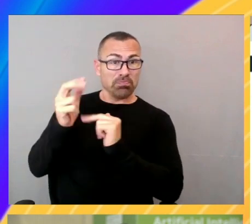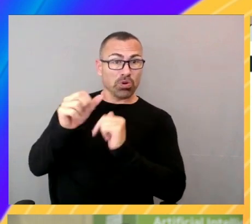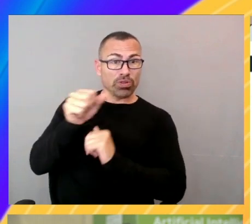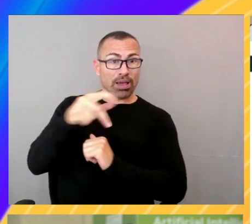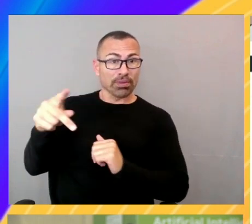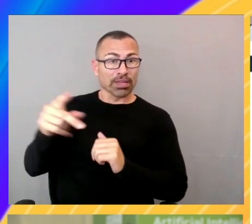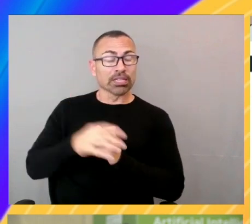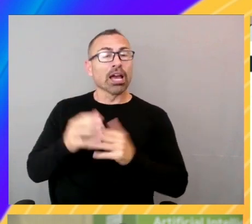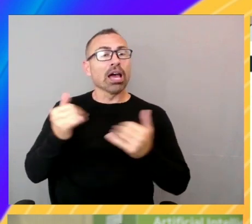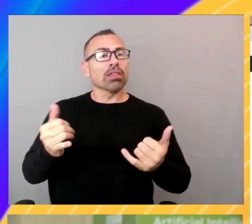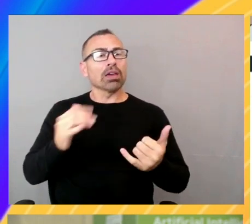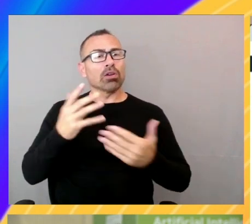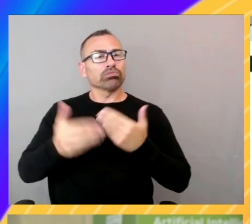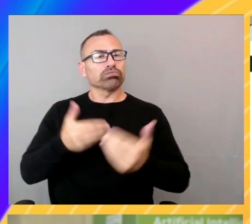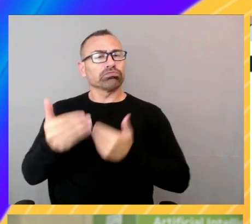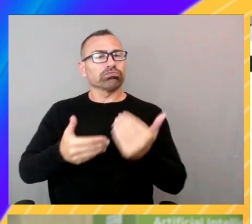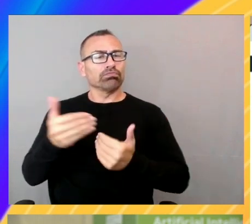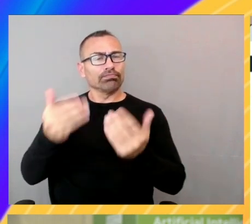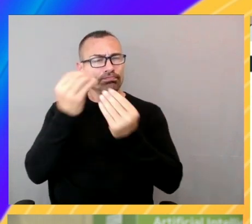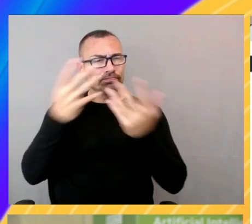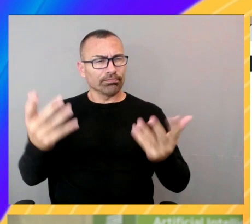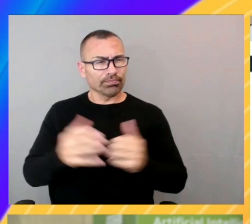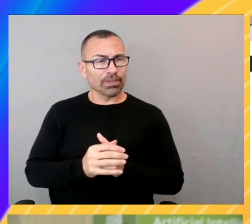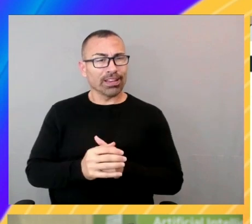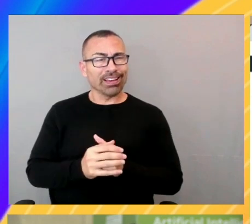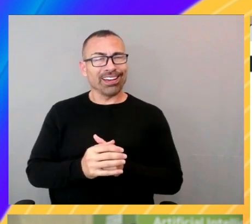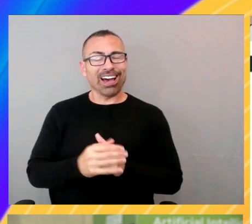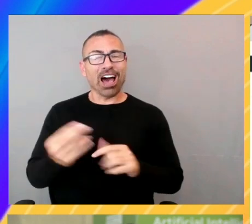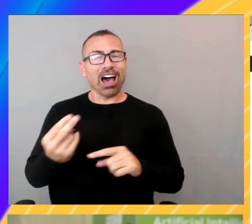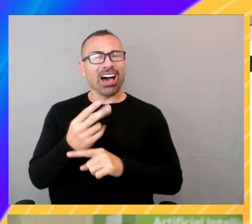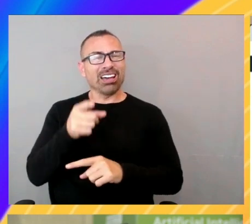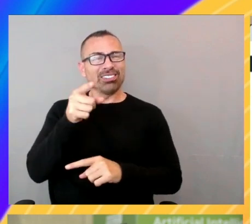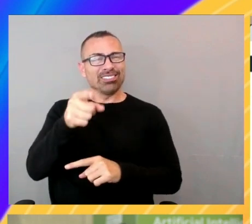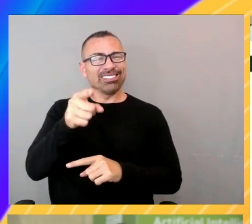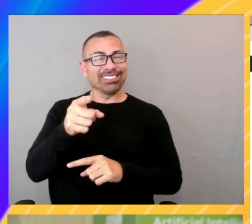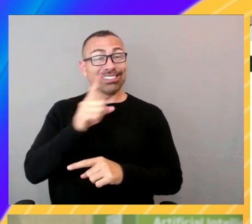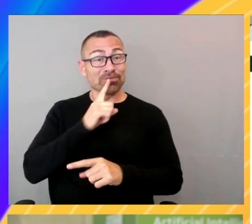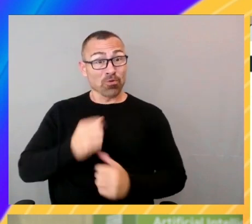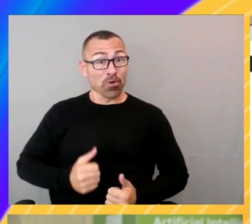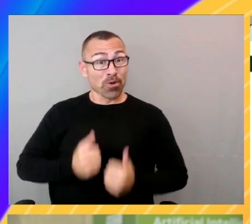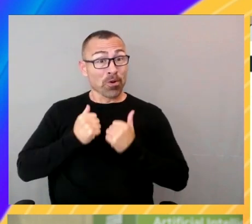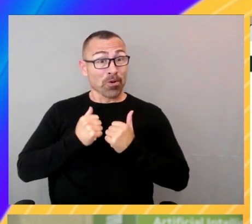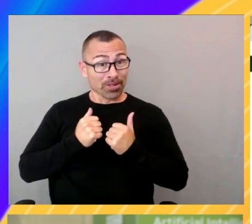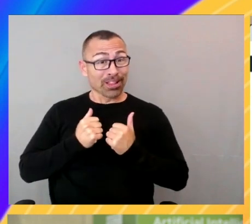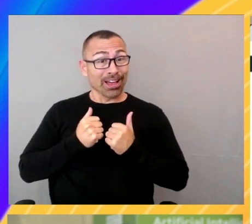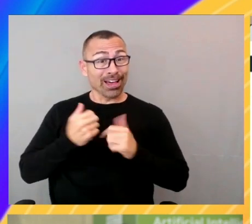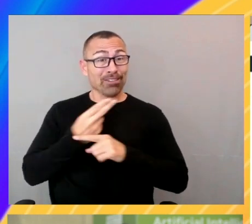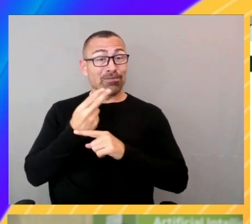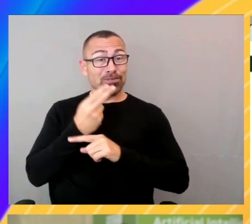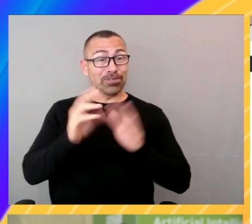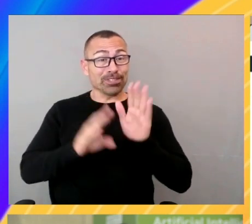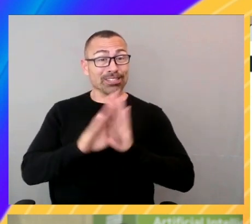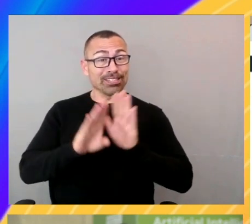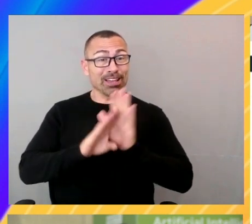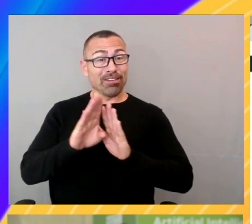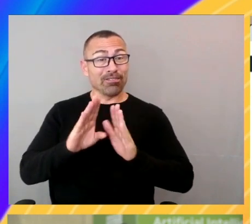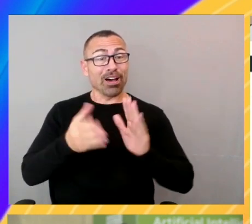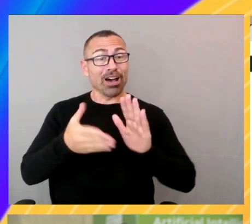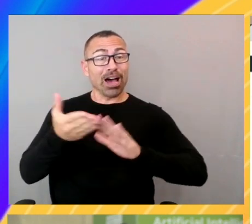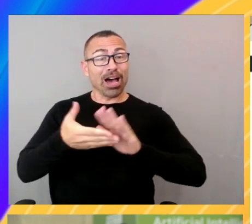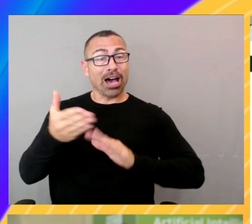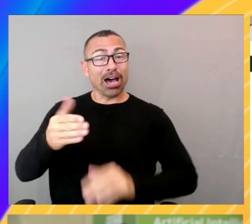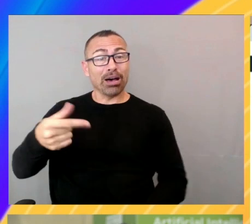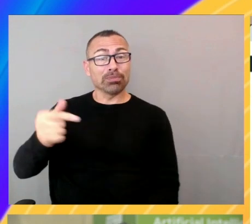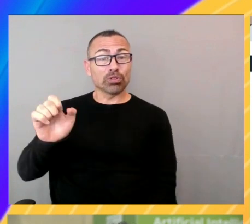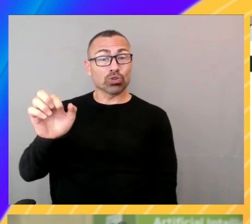the data. And I actually use this real life, use DevOps Guru and actually figure out the problem with my application,